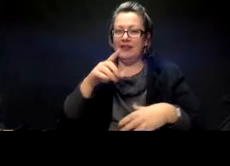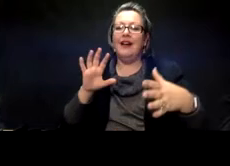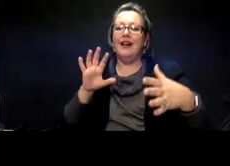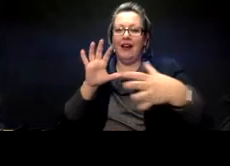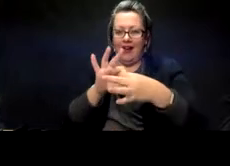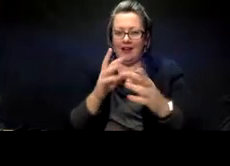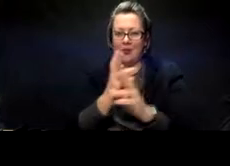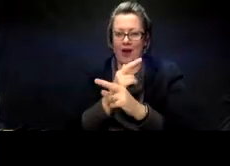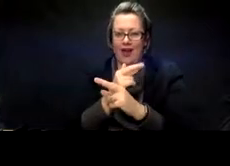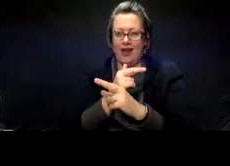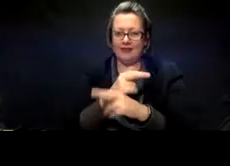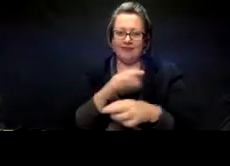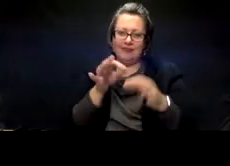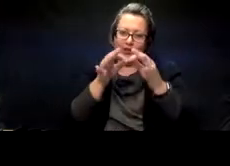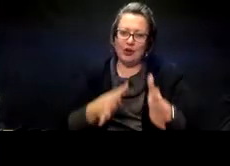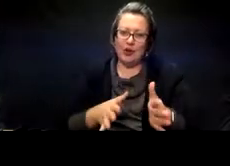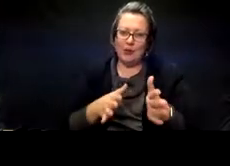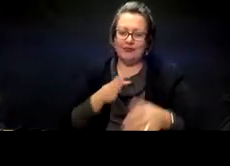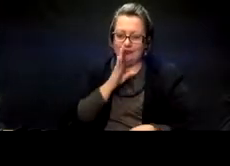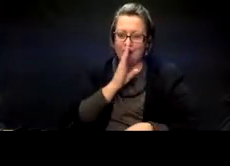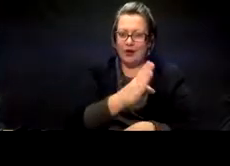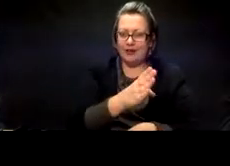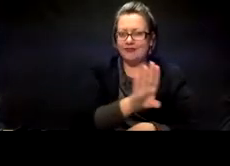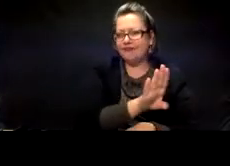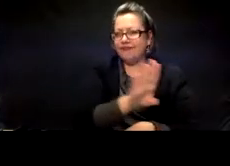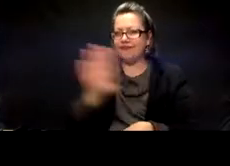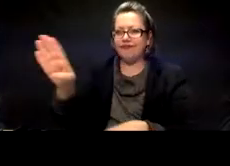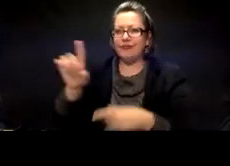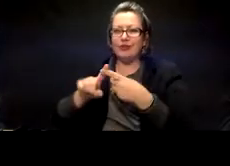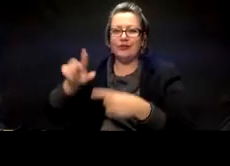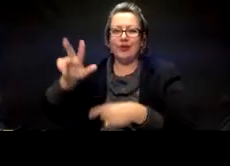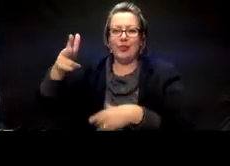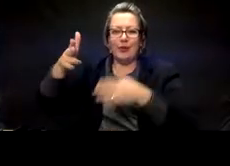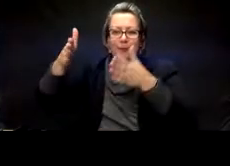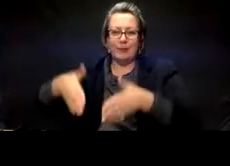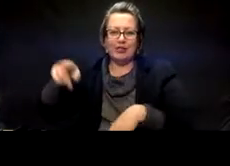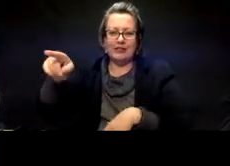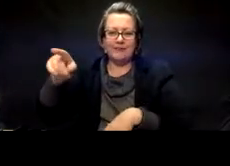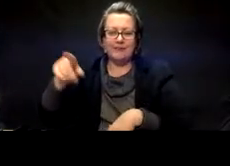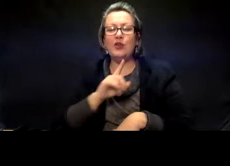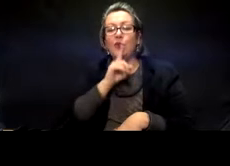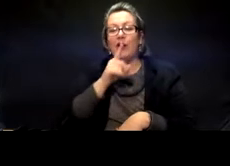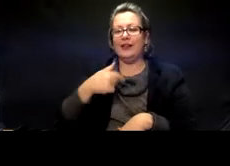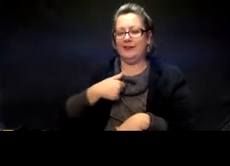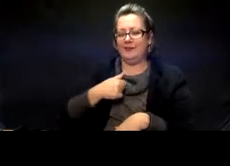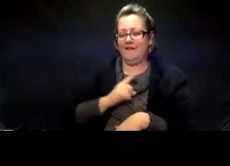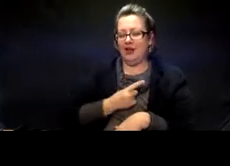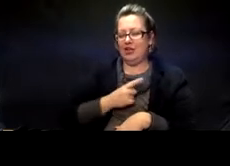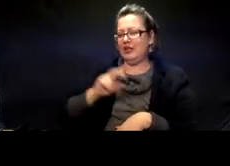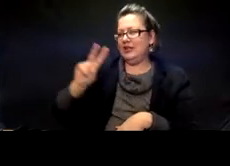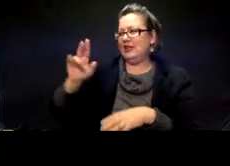Just like I explained to you earlier with the TTY, that's with a relay interpreter. You can speak through a